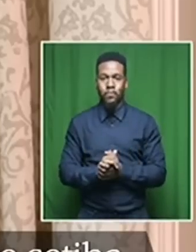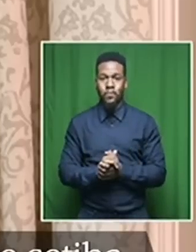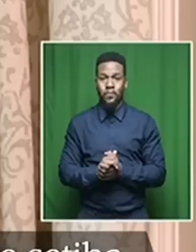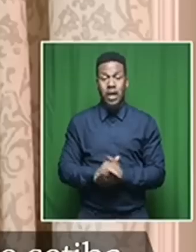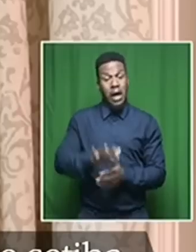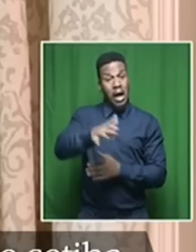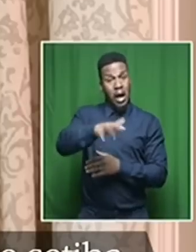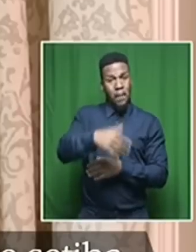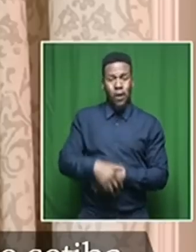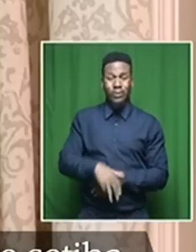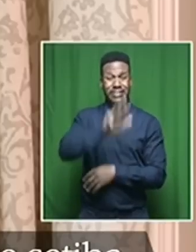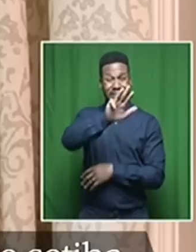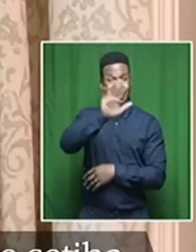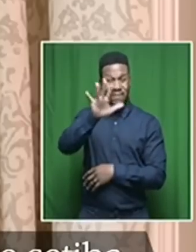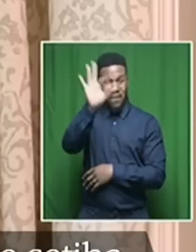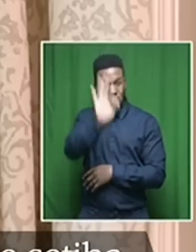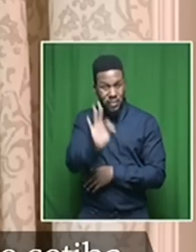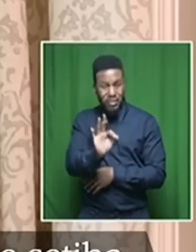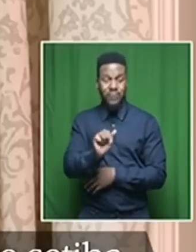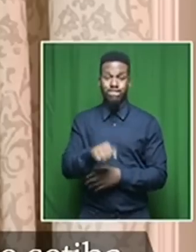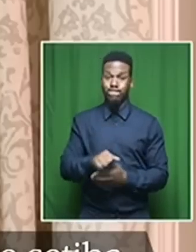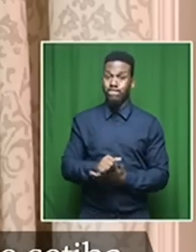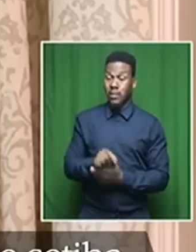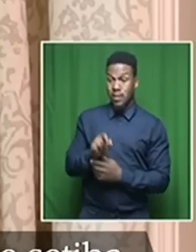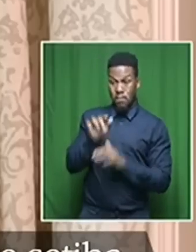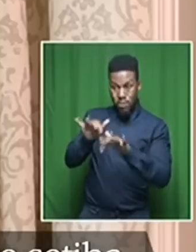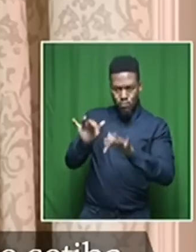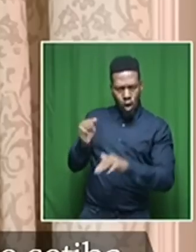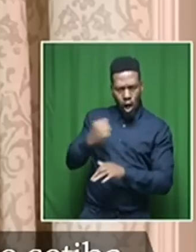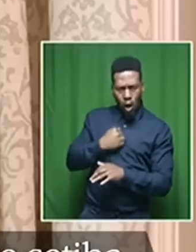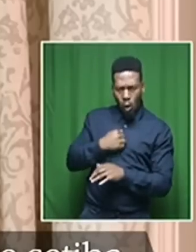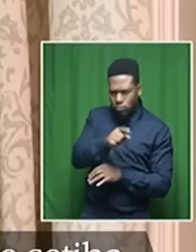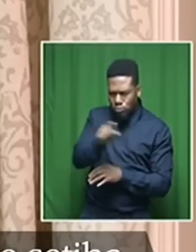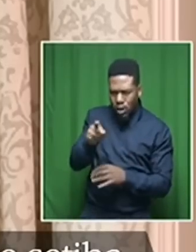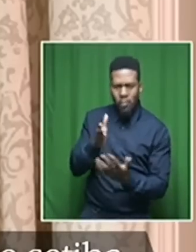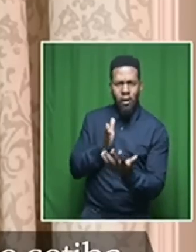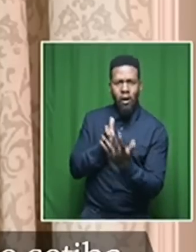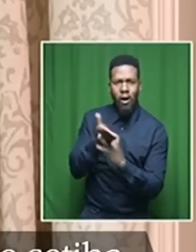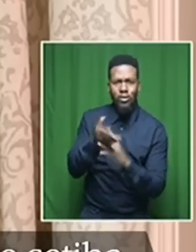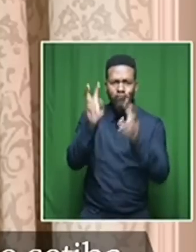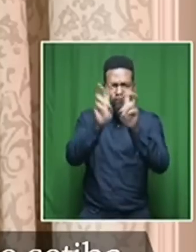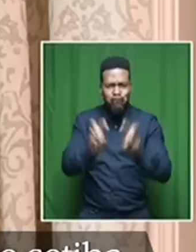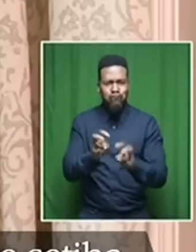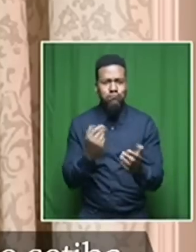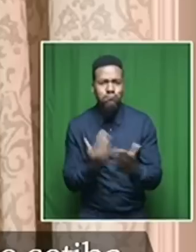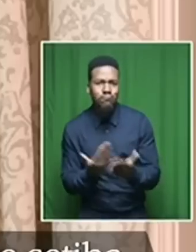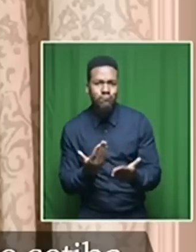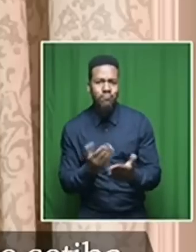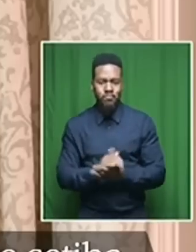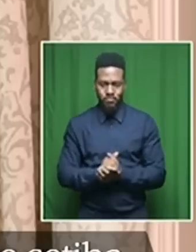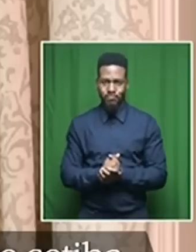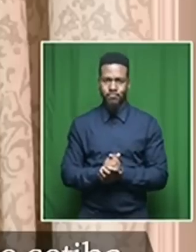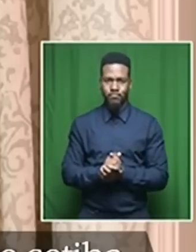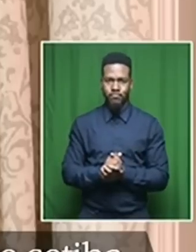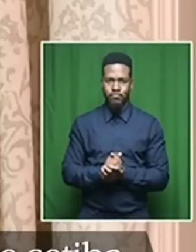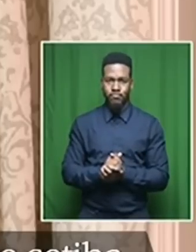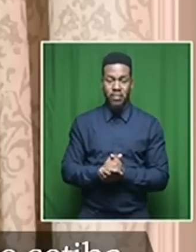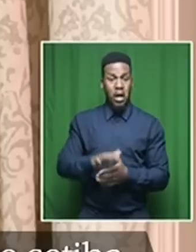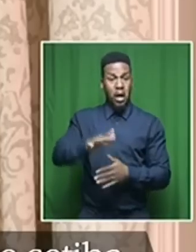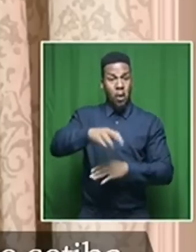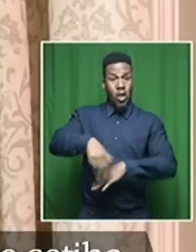Close to 95% of our people have access to electricity. 8 out